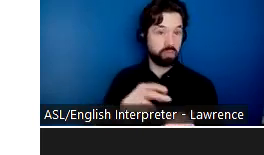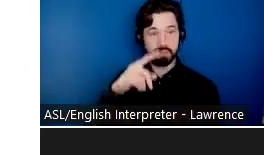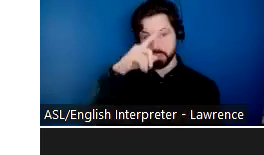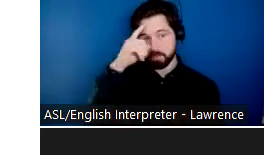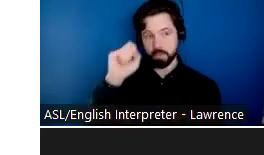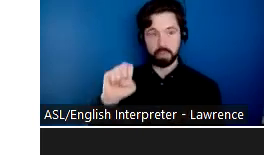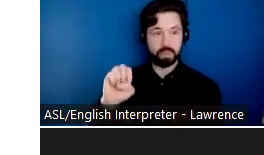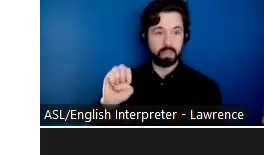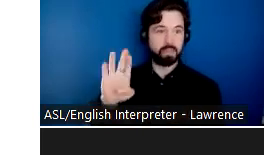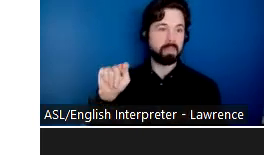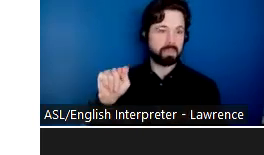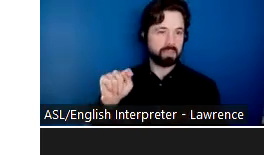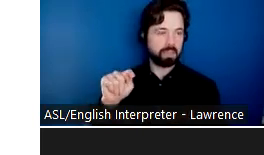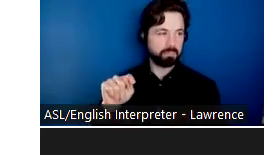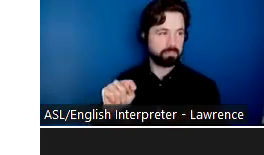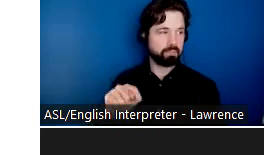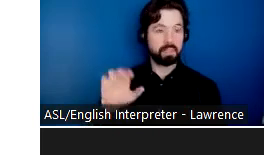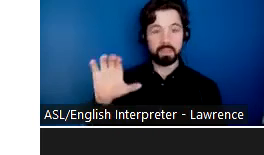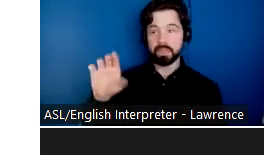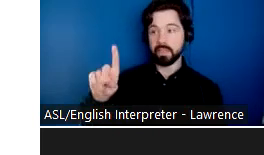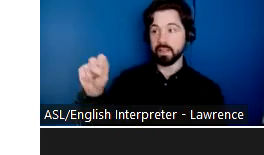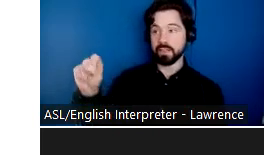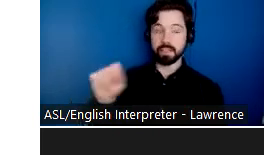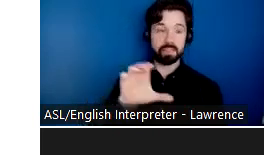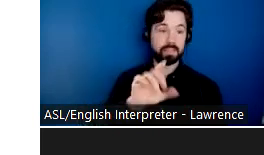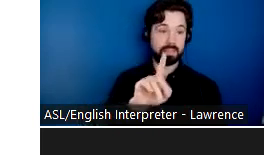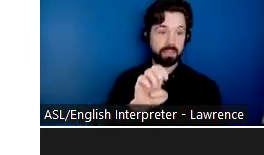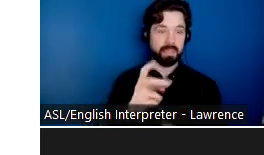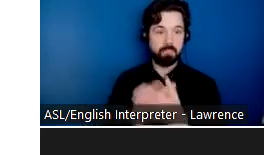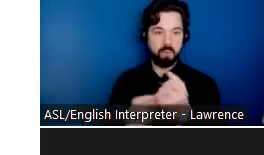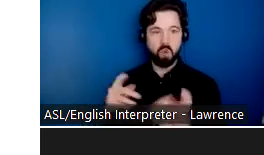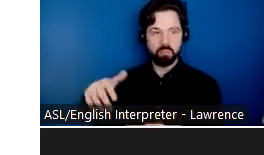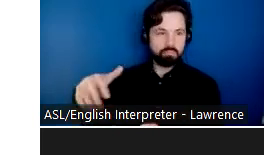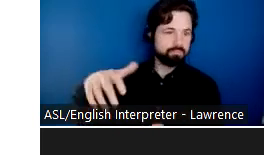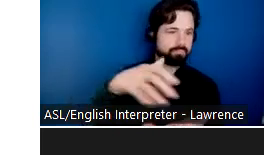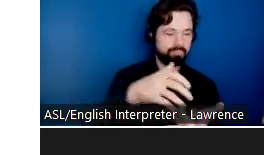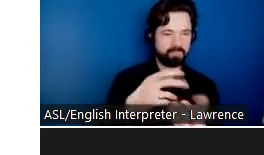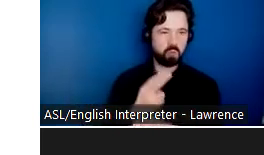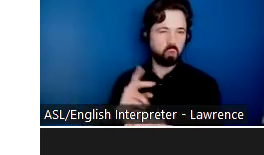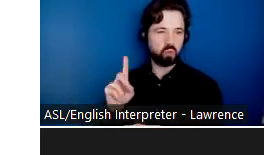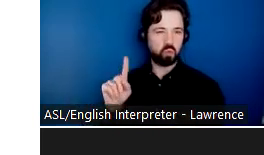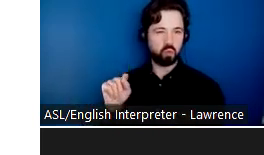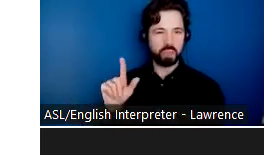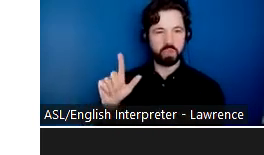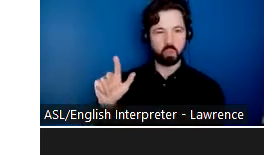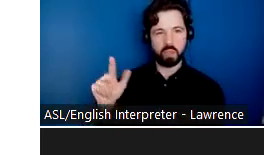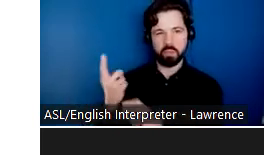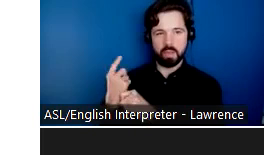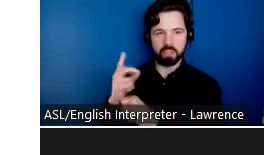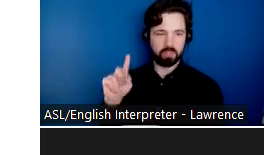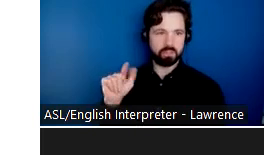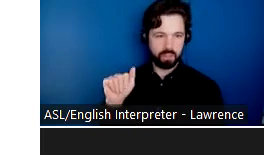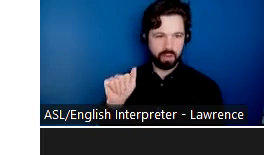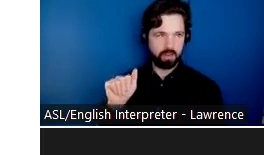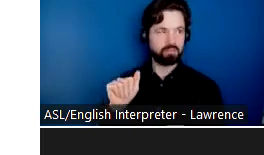2024. CDSS and CDE gathered estimates based on the 2023 data that just under